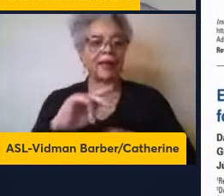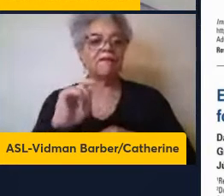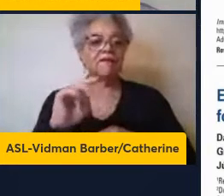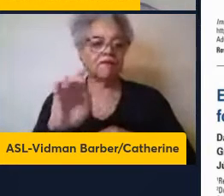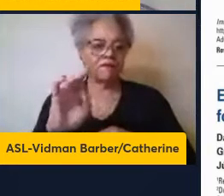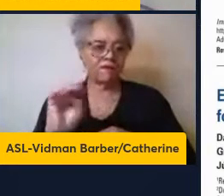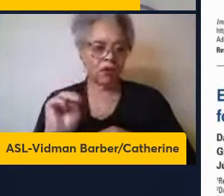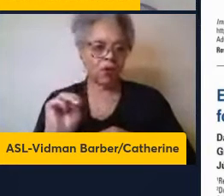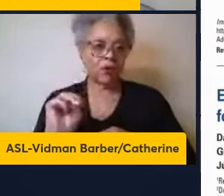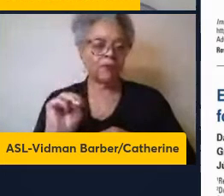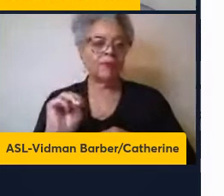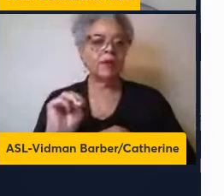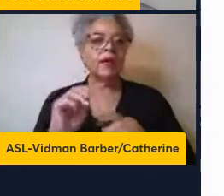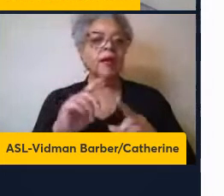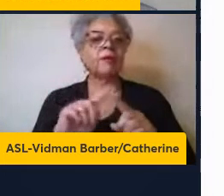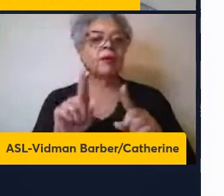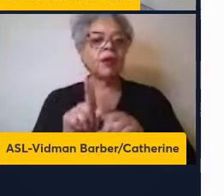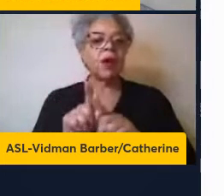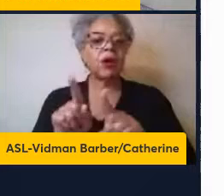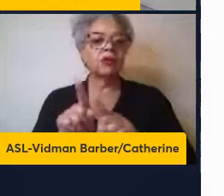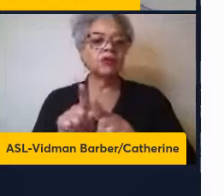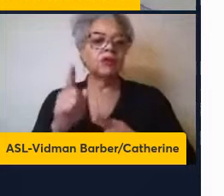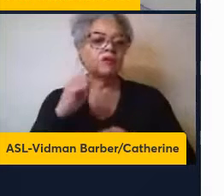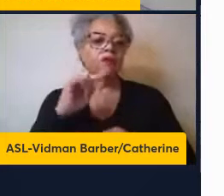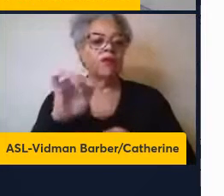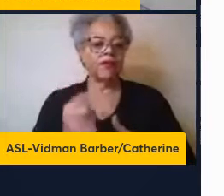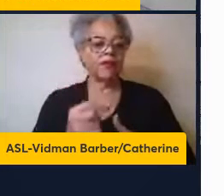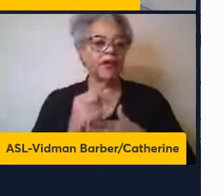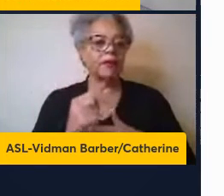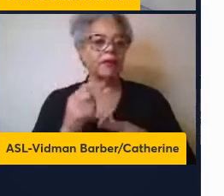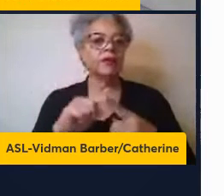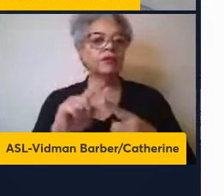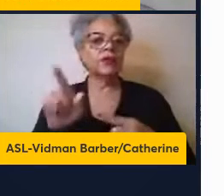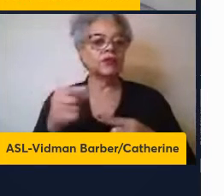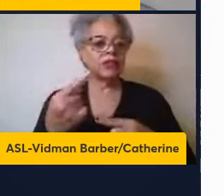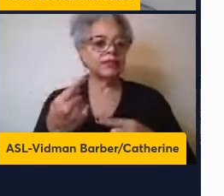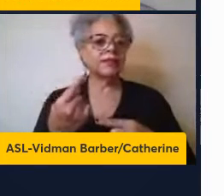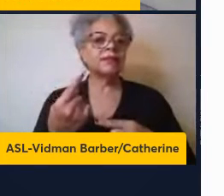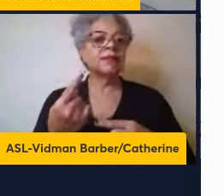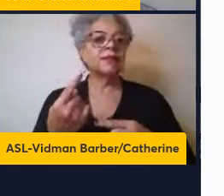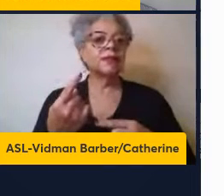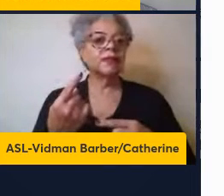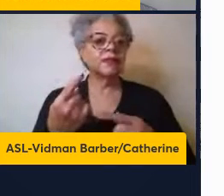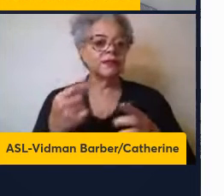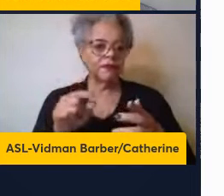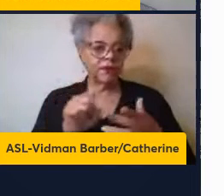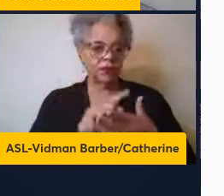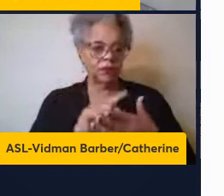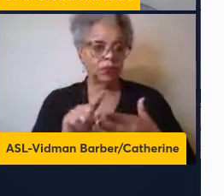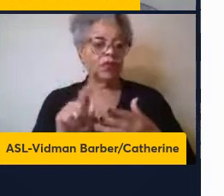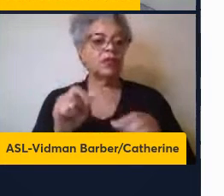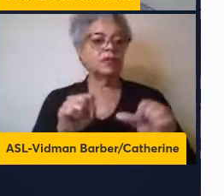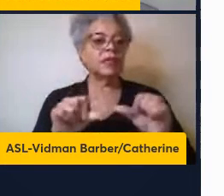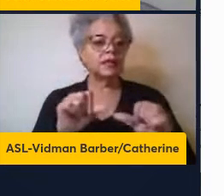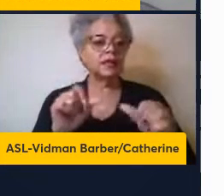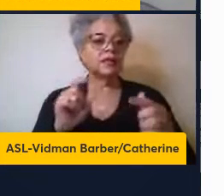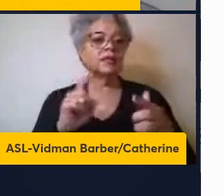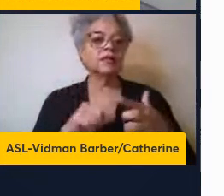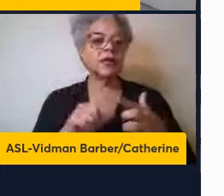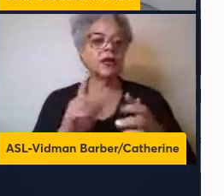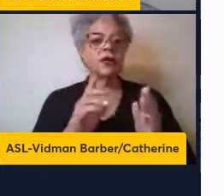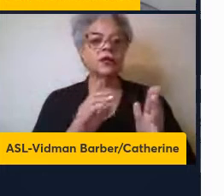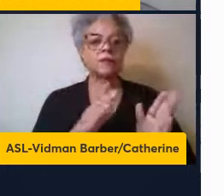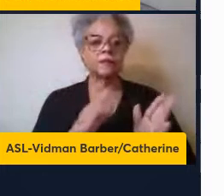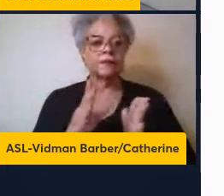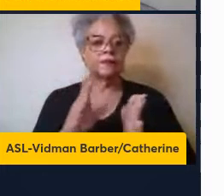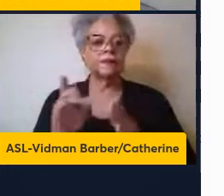the CAR NK therapy. And so on this basis, we try to fix in this particular project where we are looking at the